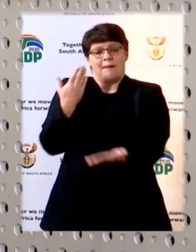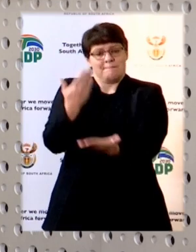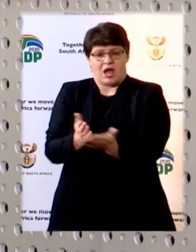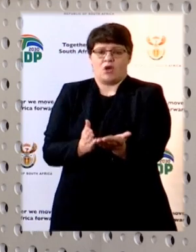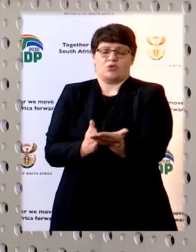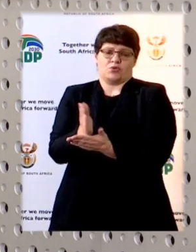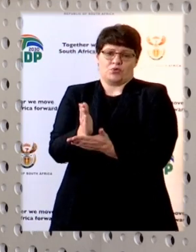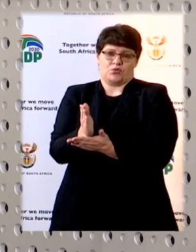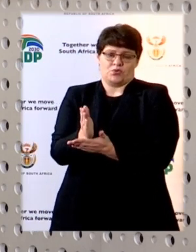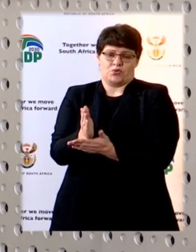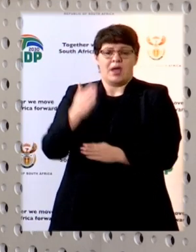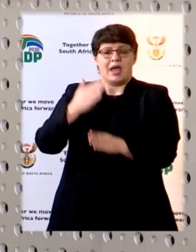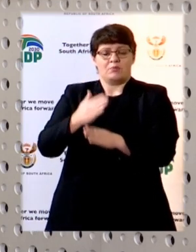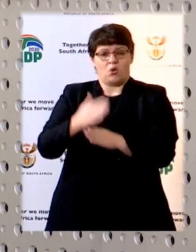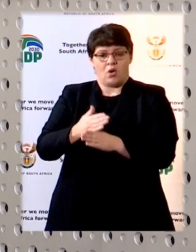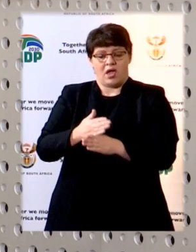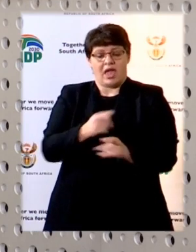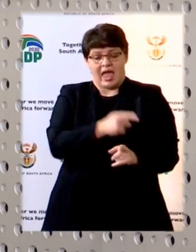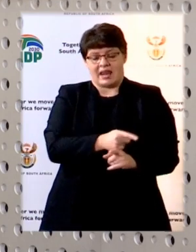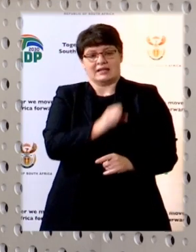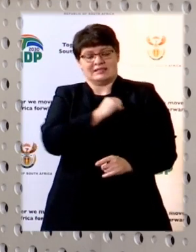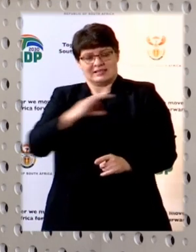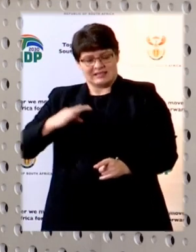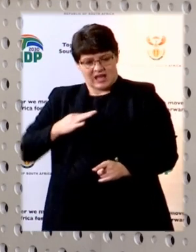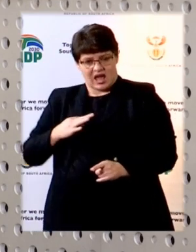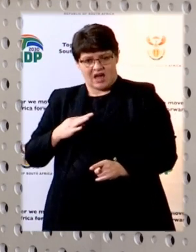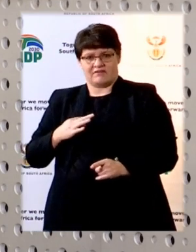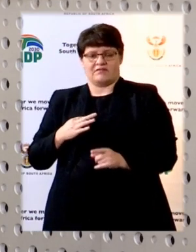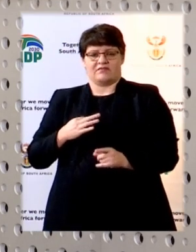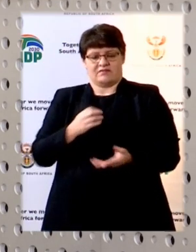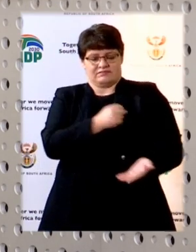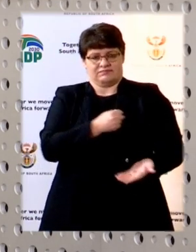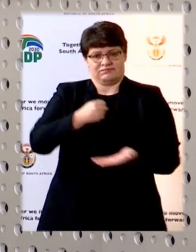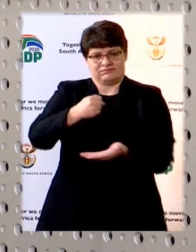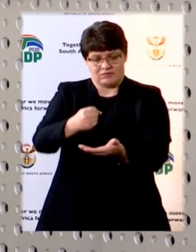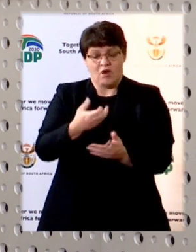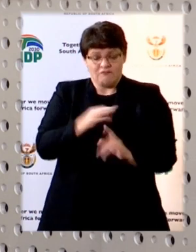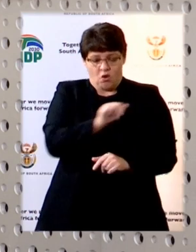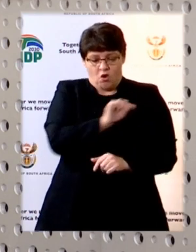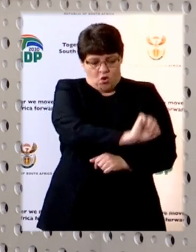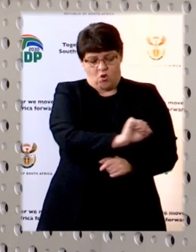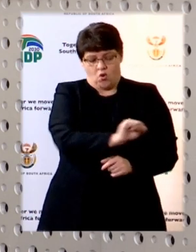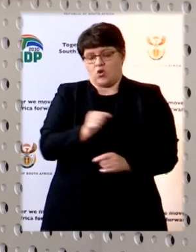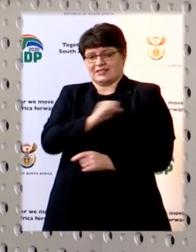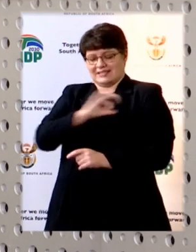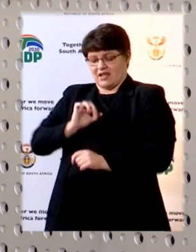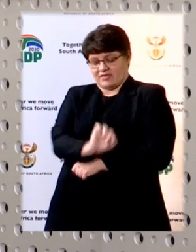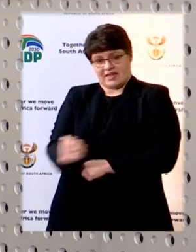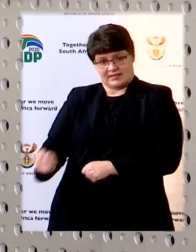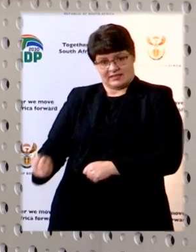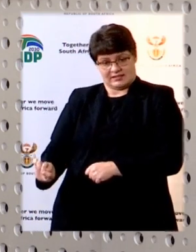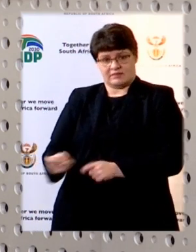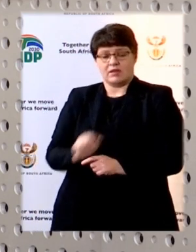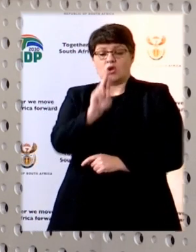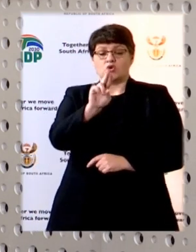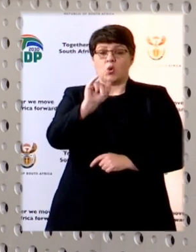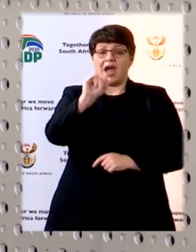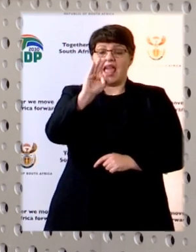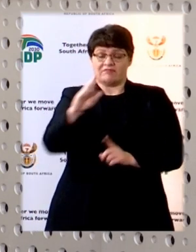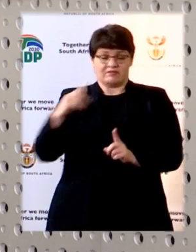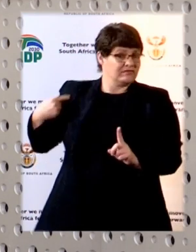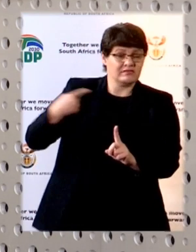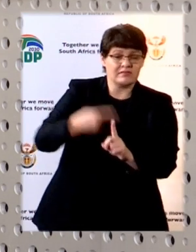through the Temporary Employer-Employee Relief Scheme on behalf of their employees. To date, the UIF has